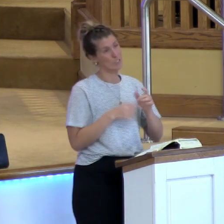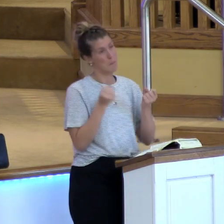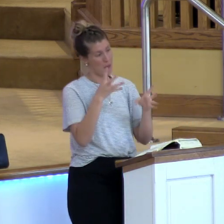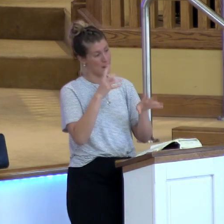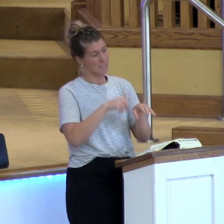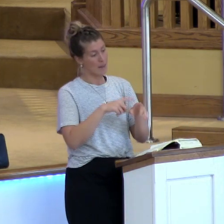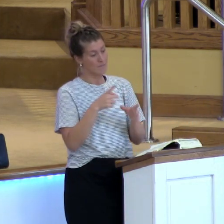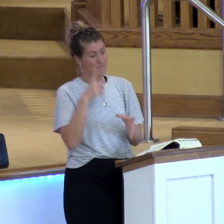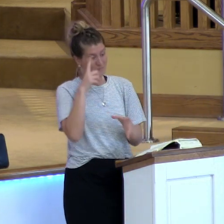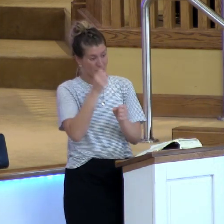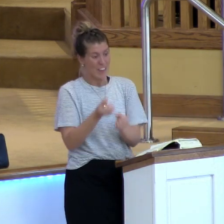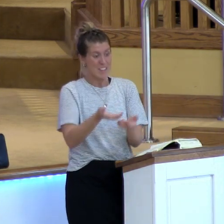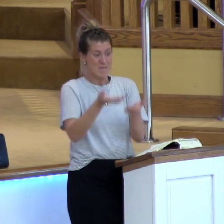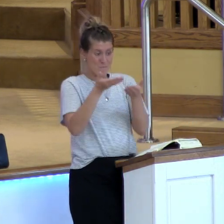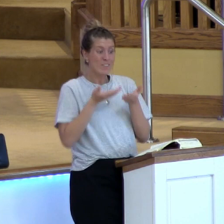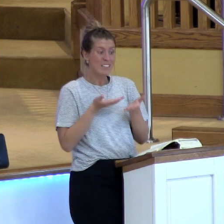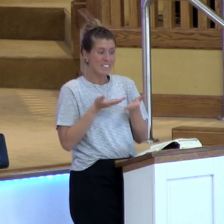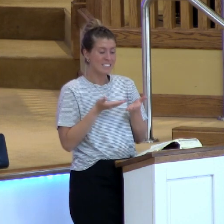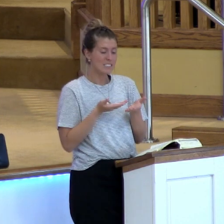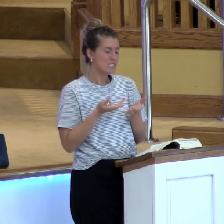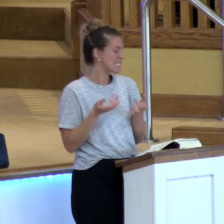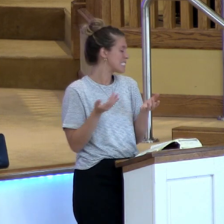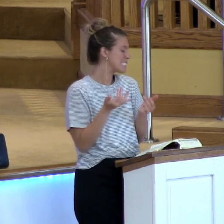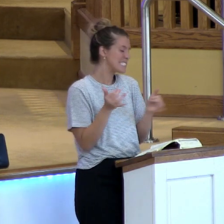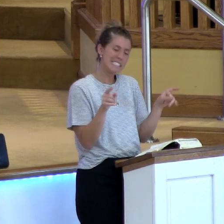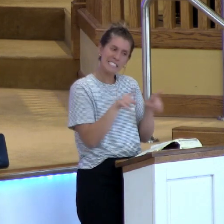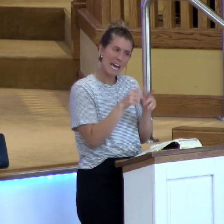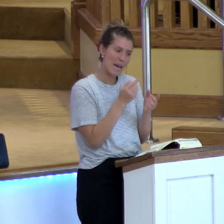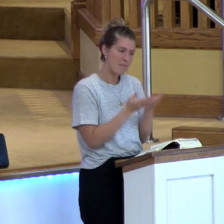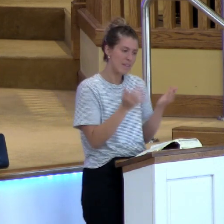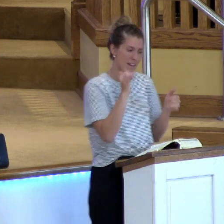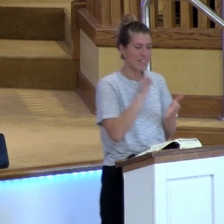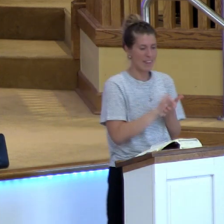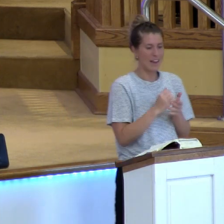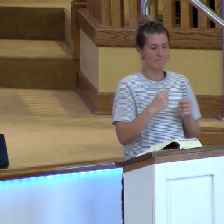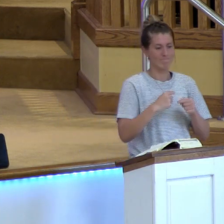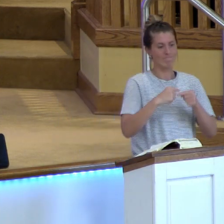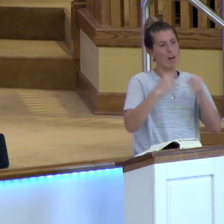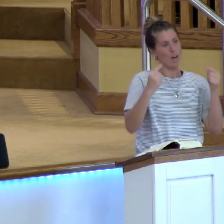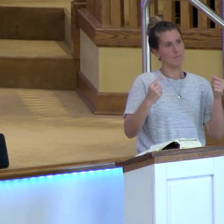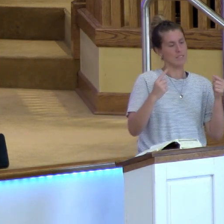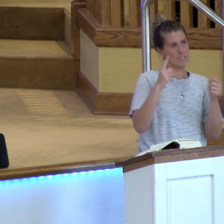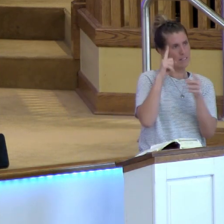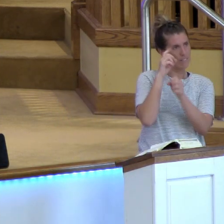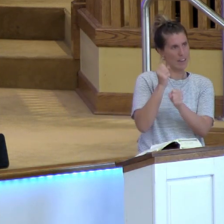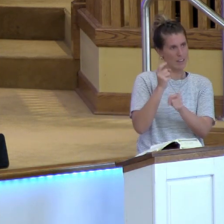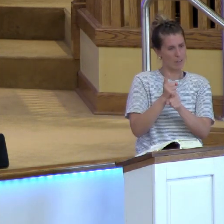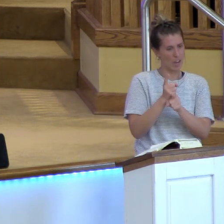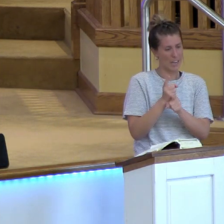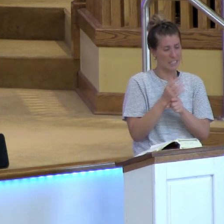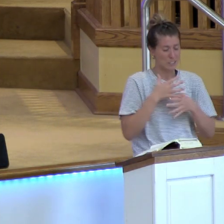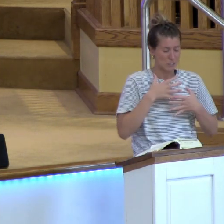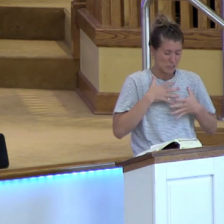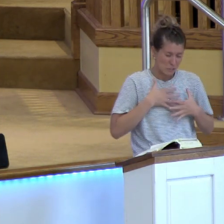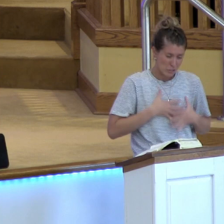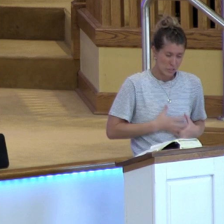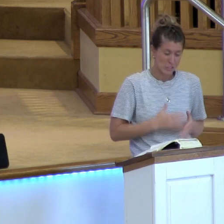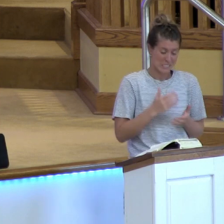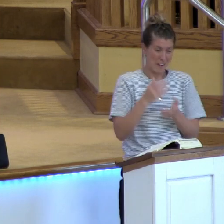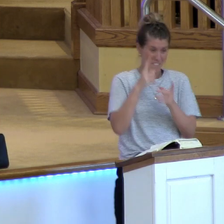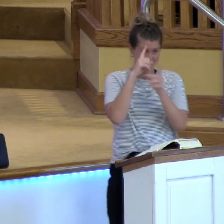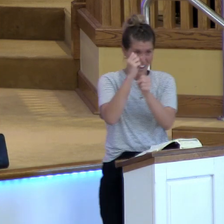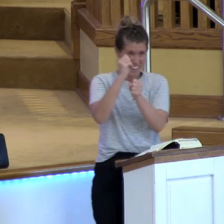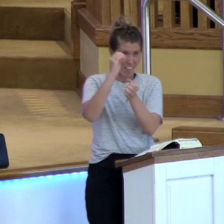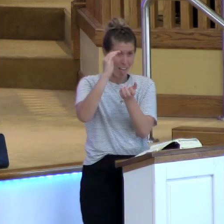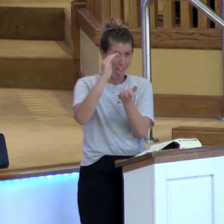what faith brings to the table is the very thing that combats our faith. It can discourage and diminish our faith. And